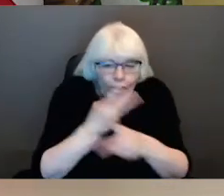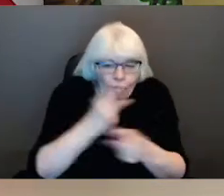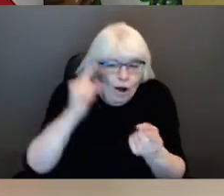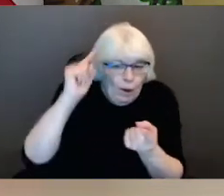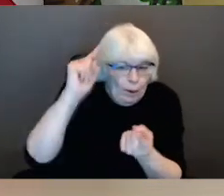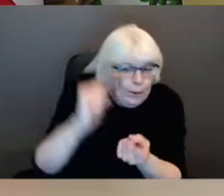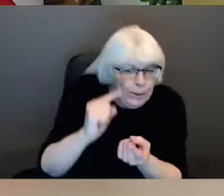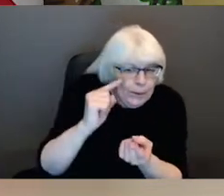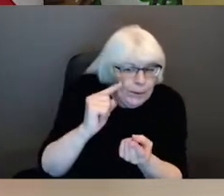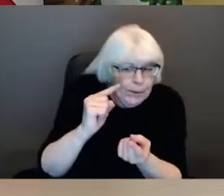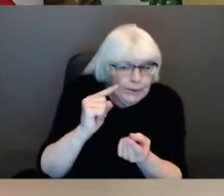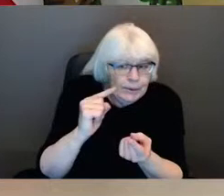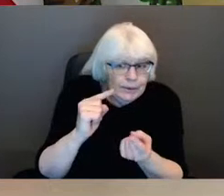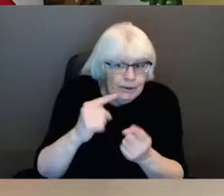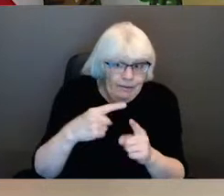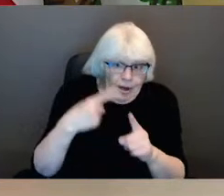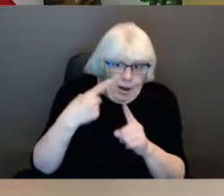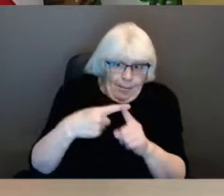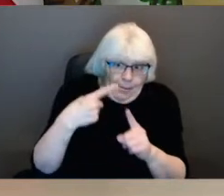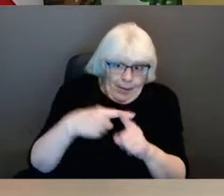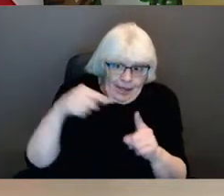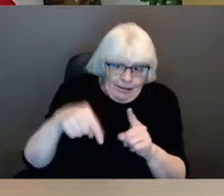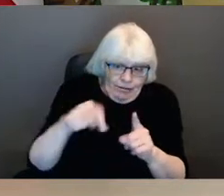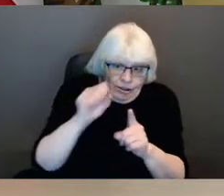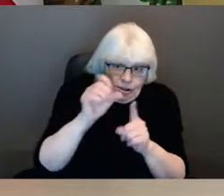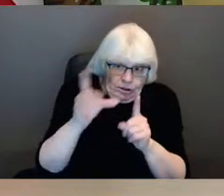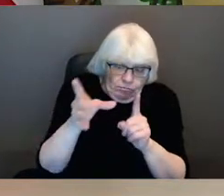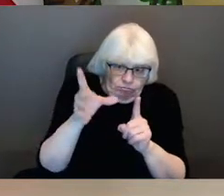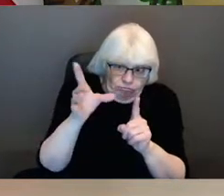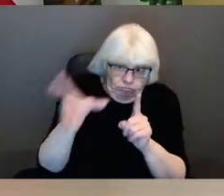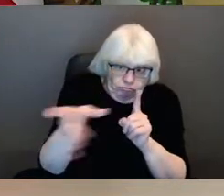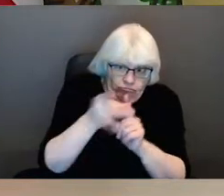positive cases that we get at our points of entry,